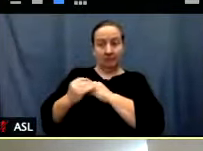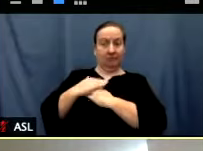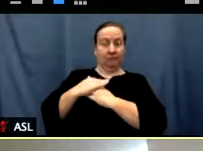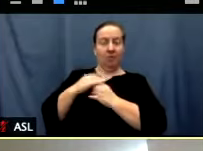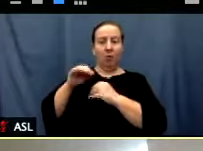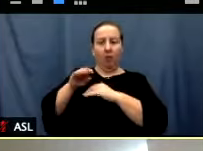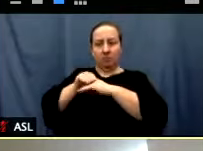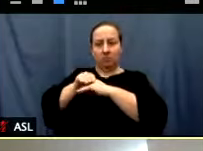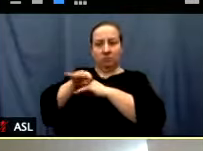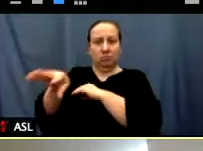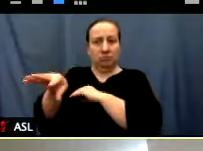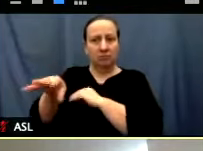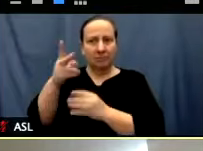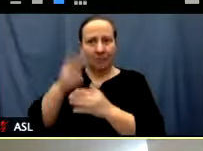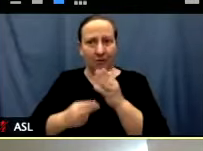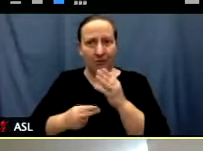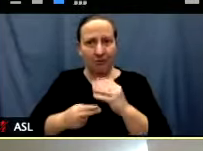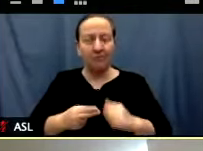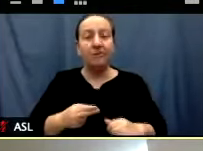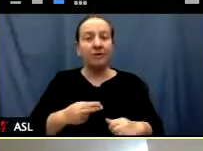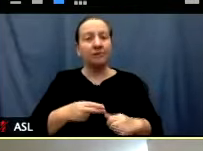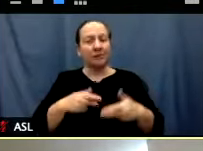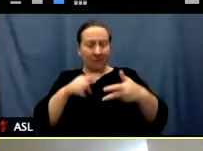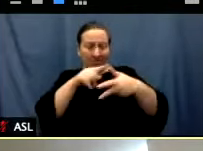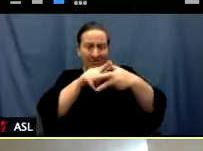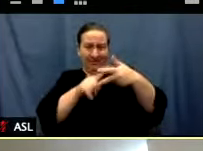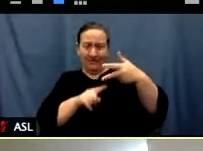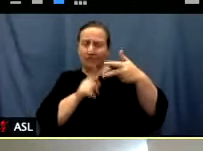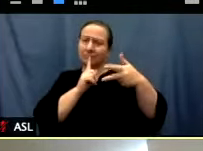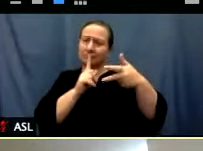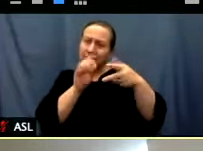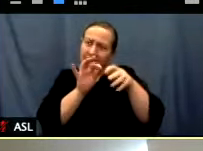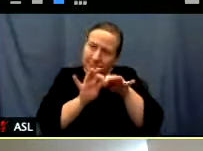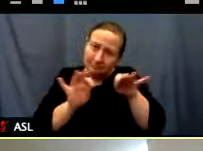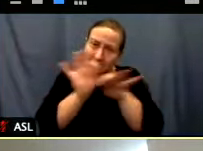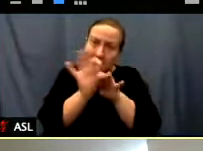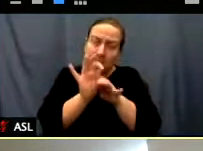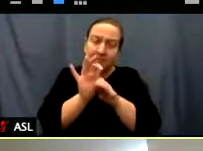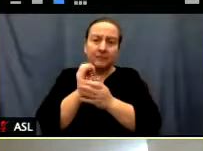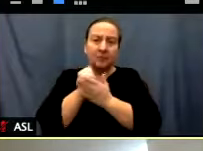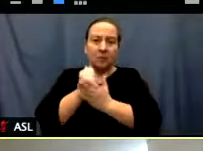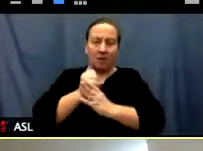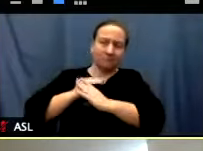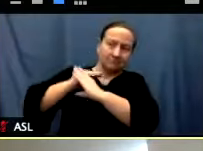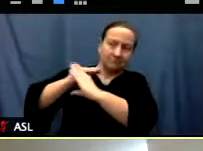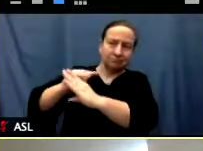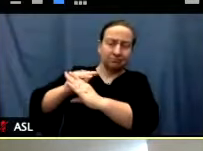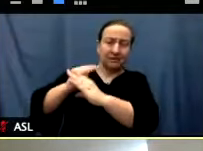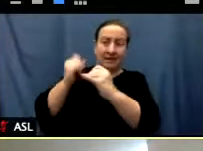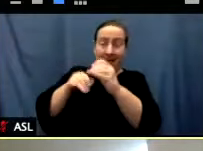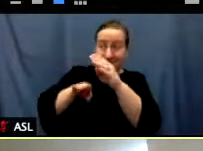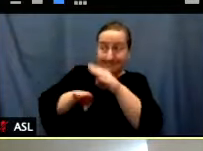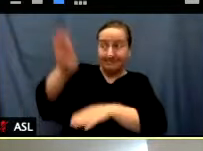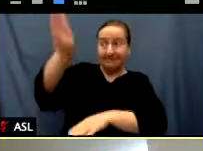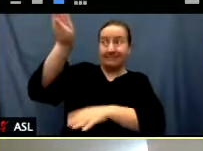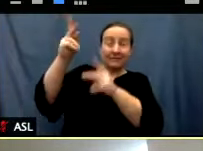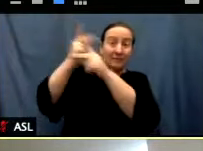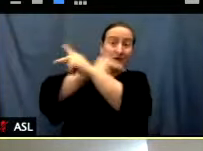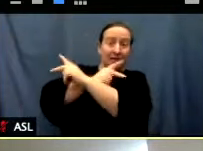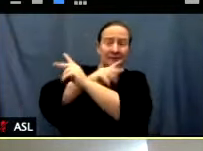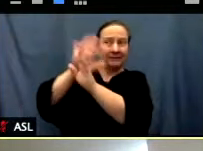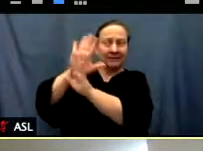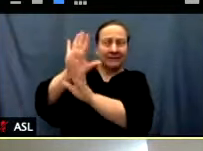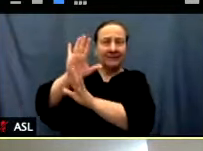others. These 3 things are absolutely critical to stopping this wave and ensuring that our healthcare system is